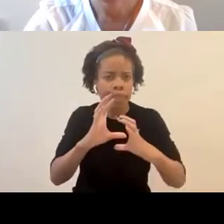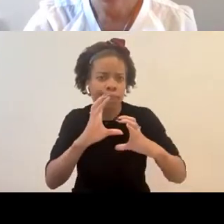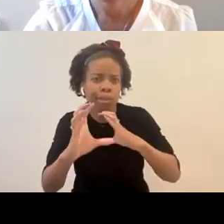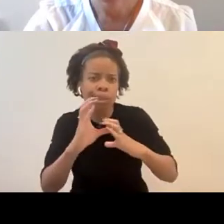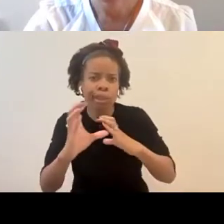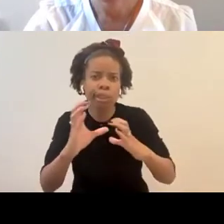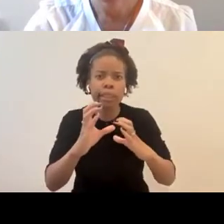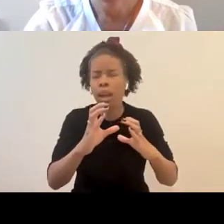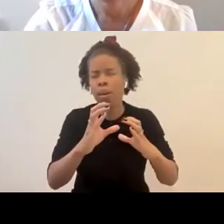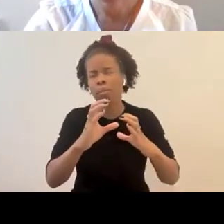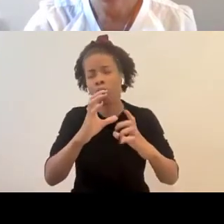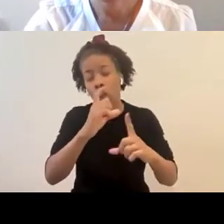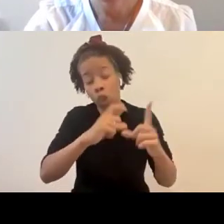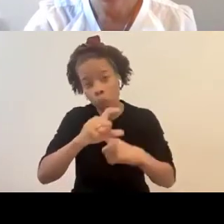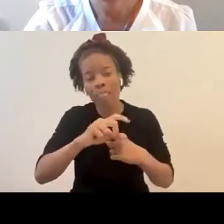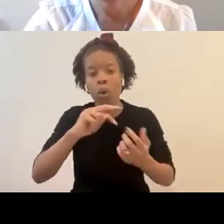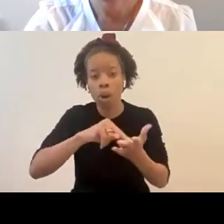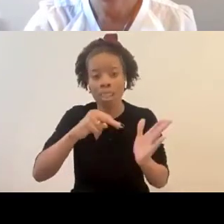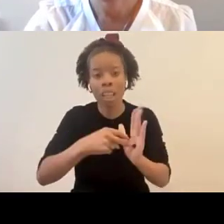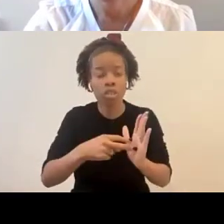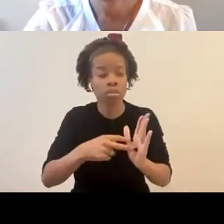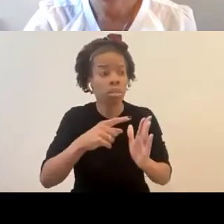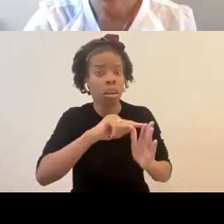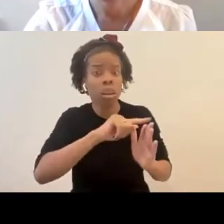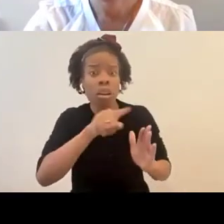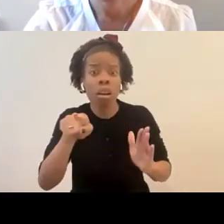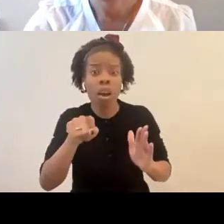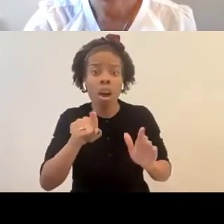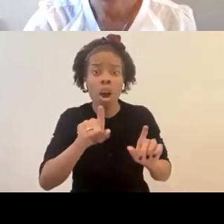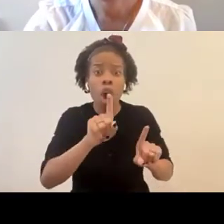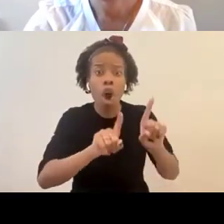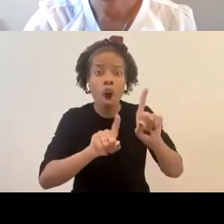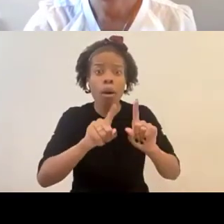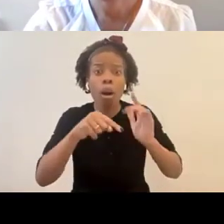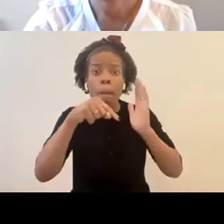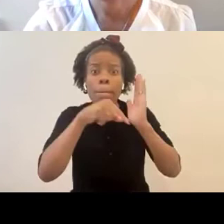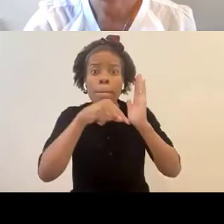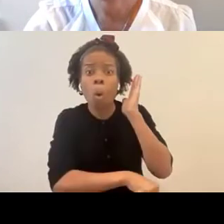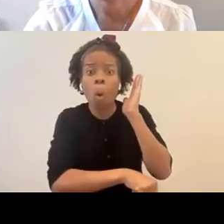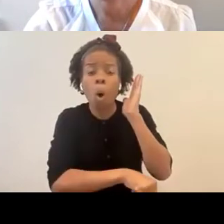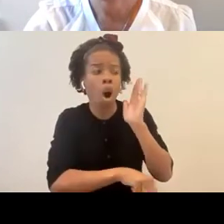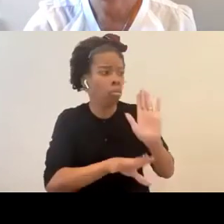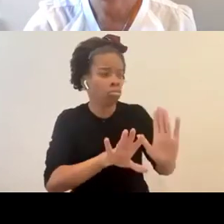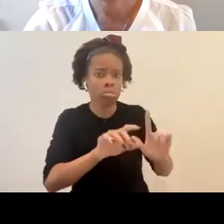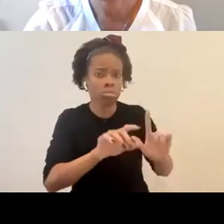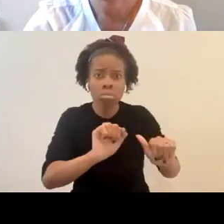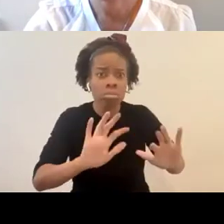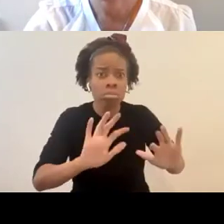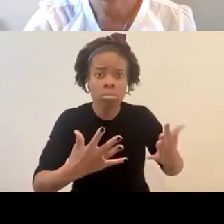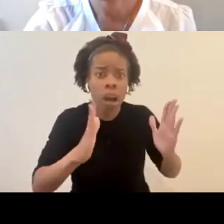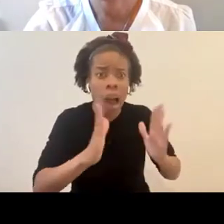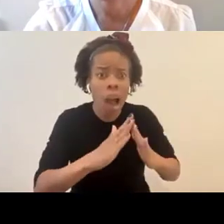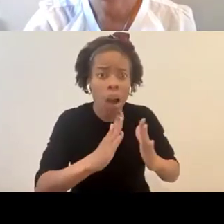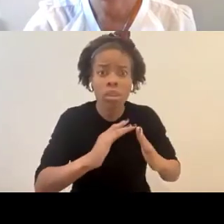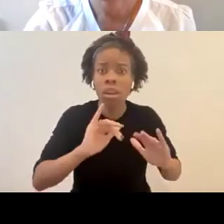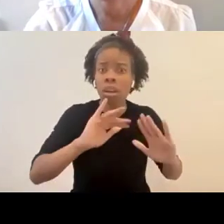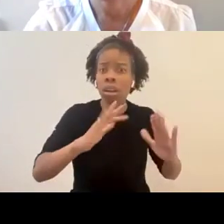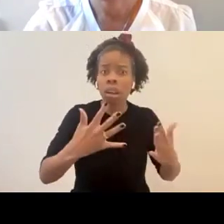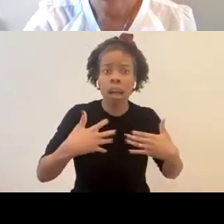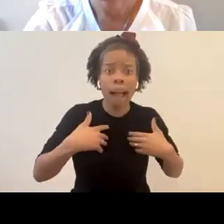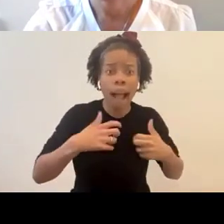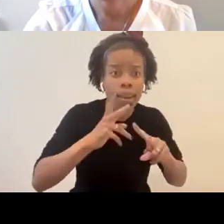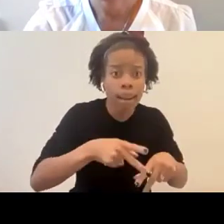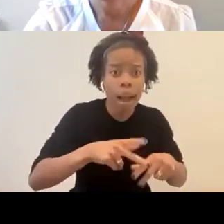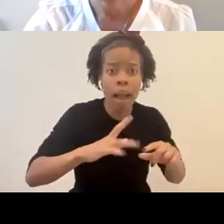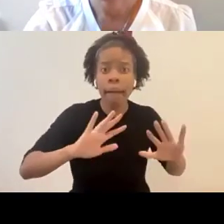urban poor in their efforts to access secure housing and basic amenities and seek the right to the city.